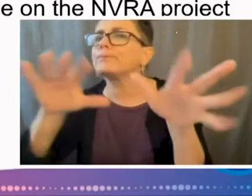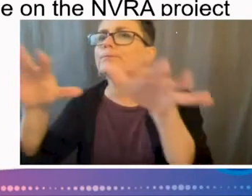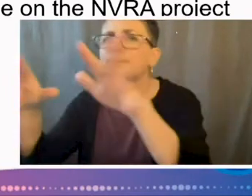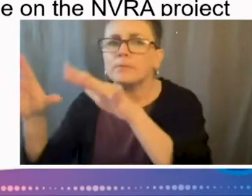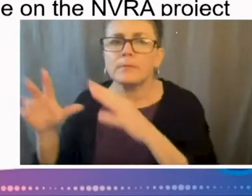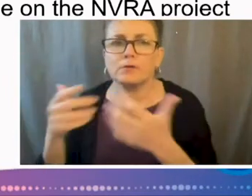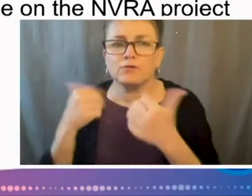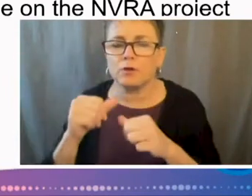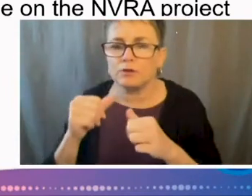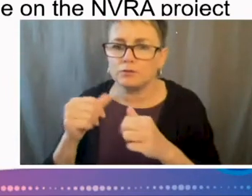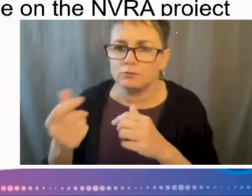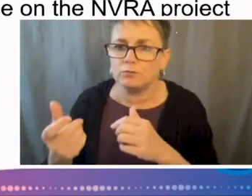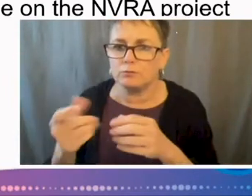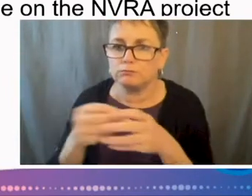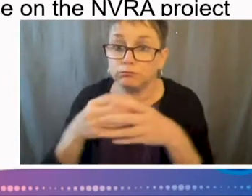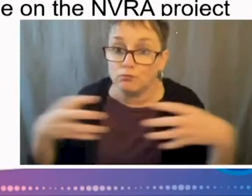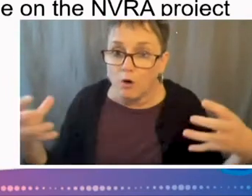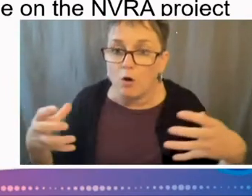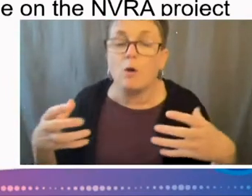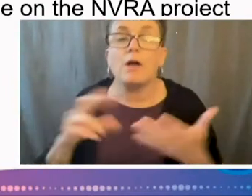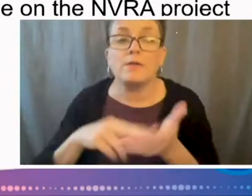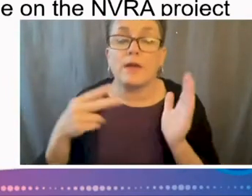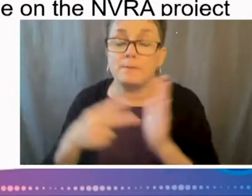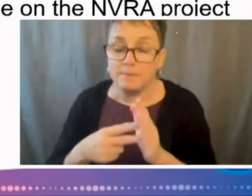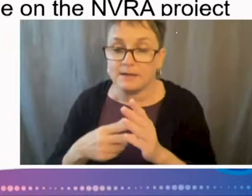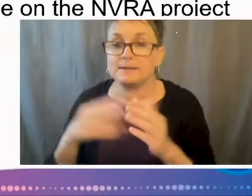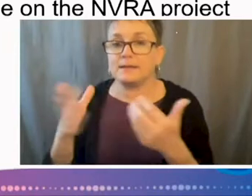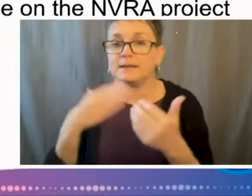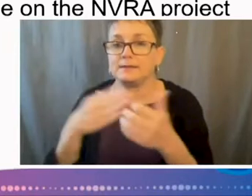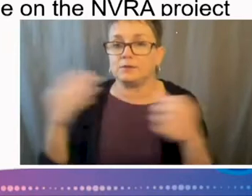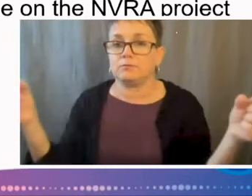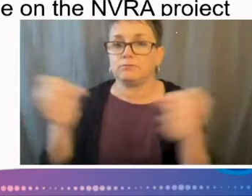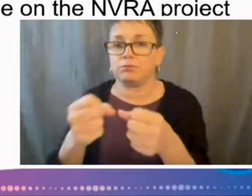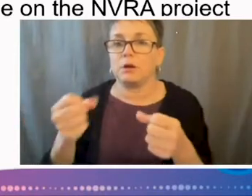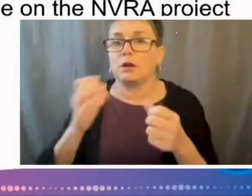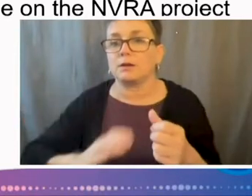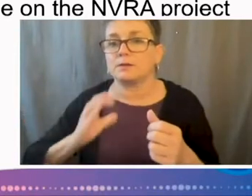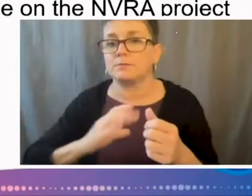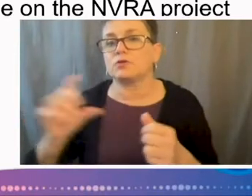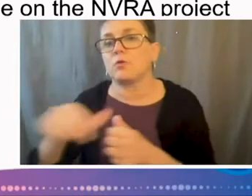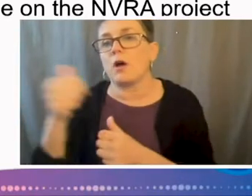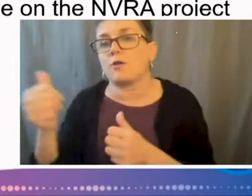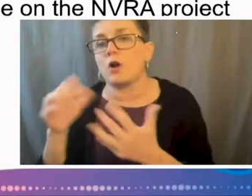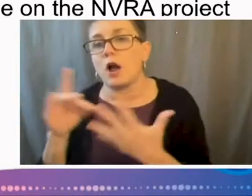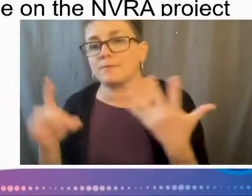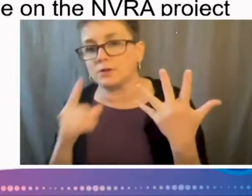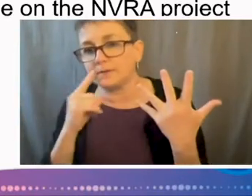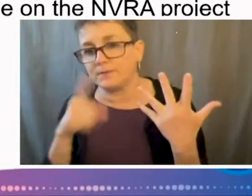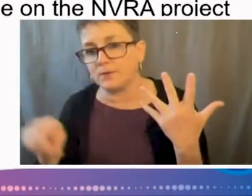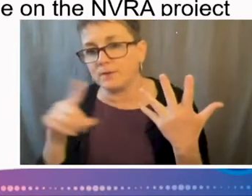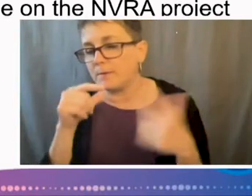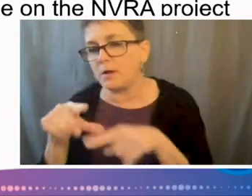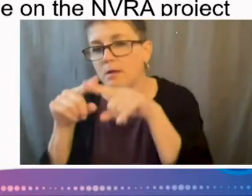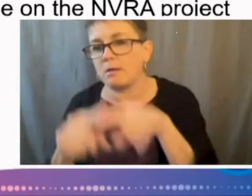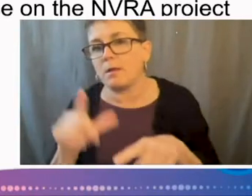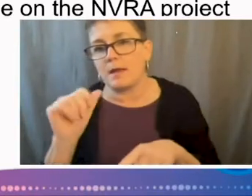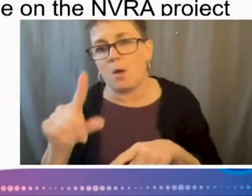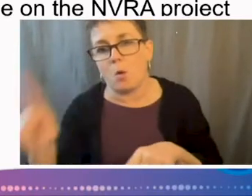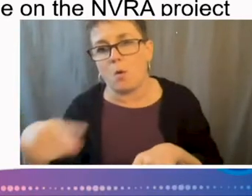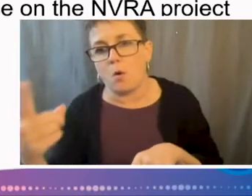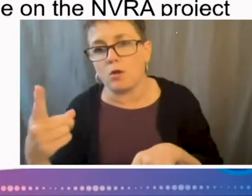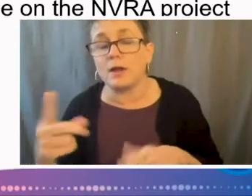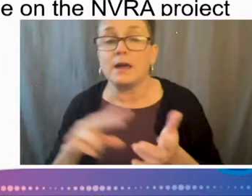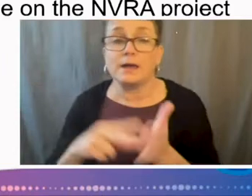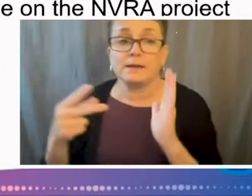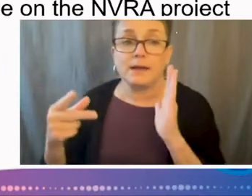increase our ability to readily connect our customers to other transportation resources. This moves us one step closer to meeting some